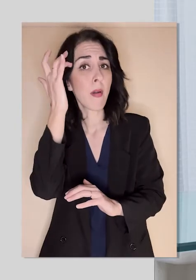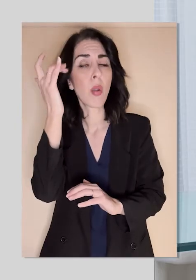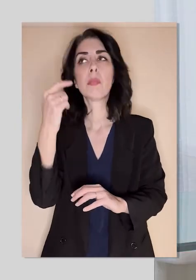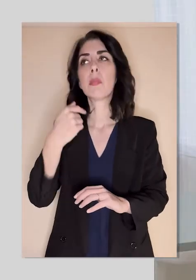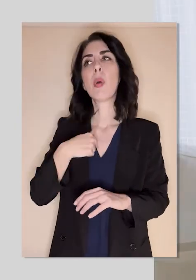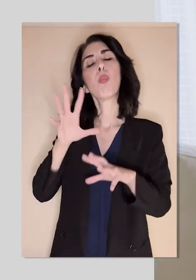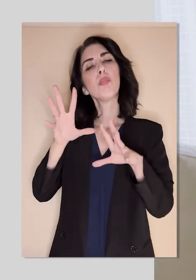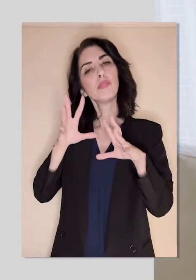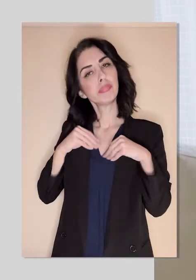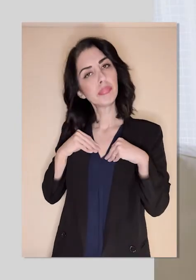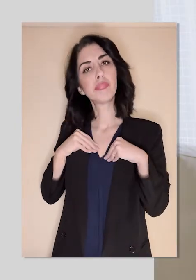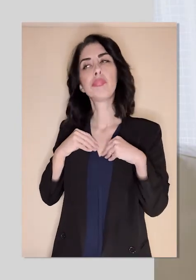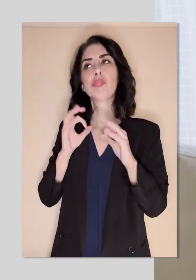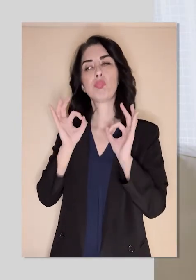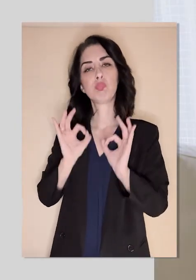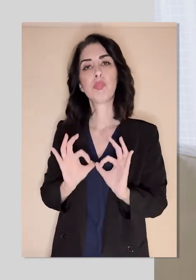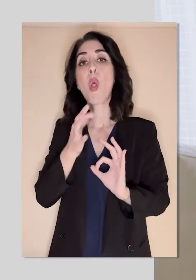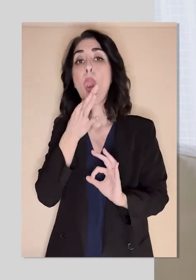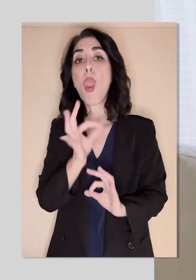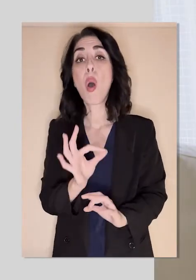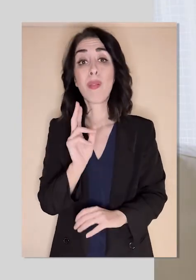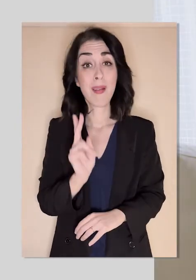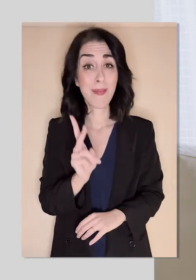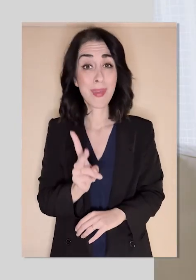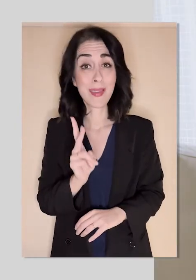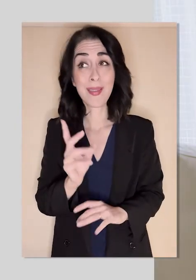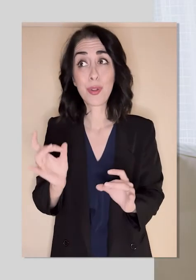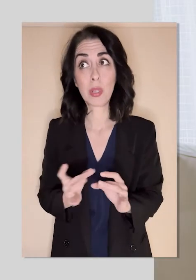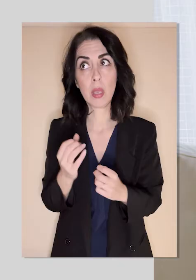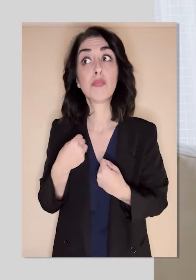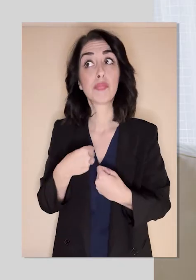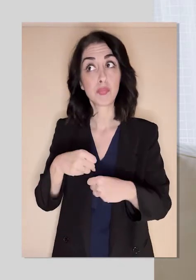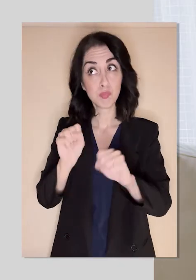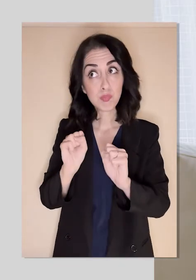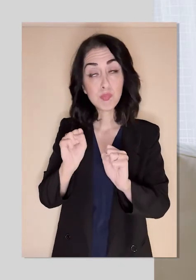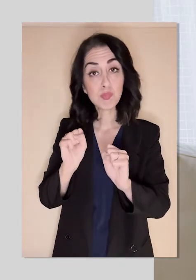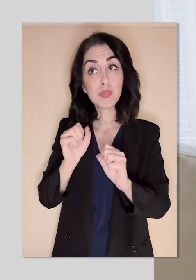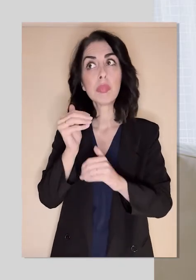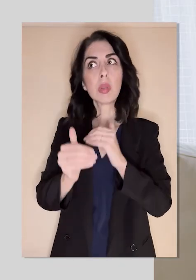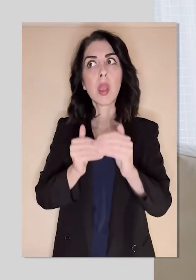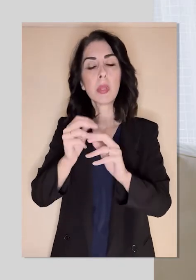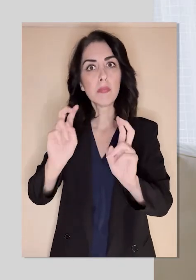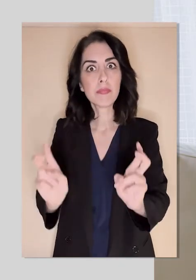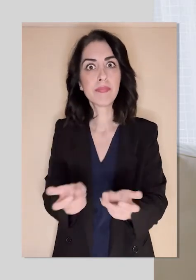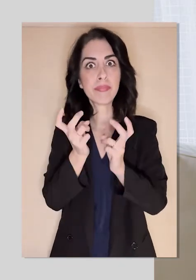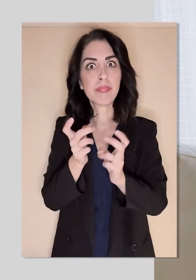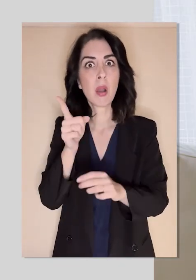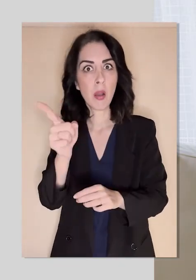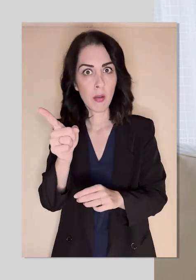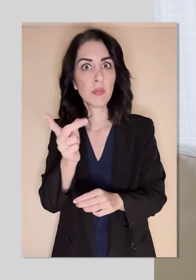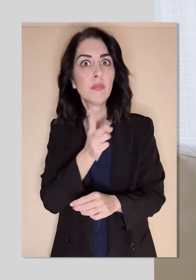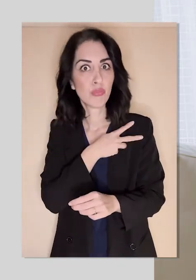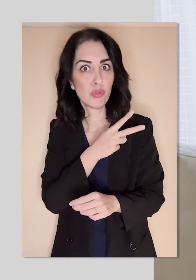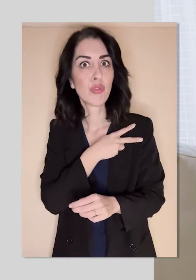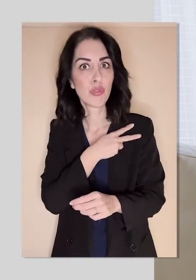say okay, because the most dangerous thing is to refuse to do that and find out later that the patient was